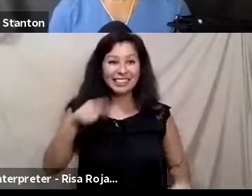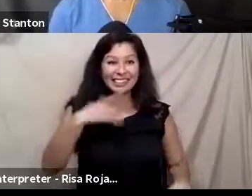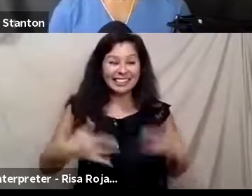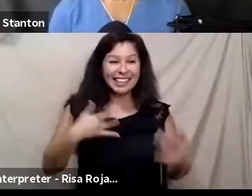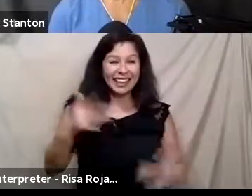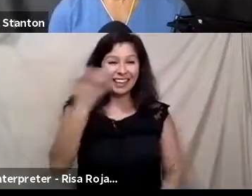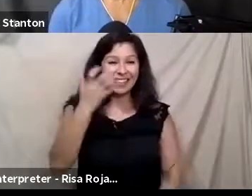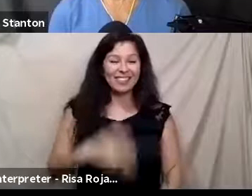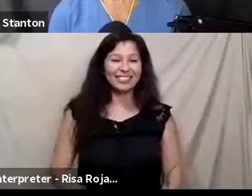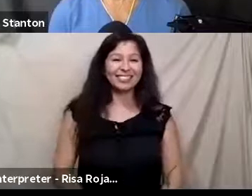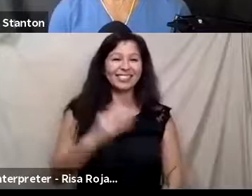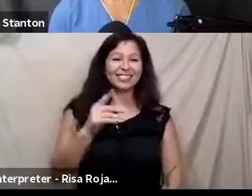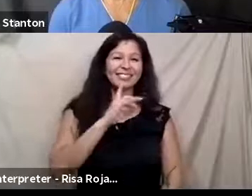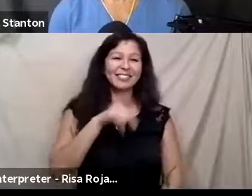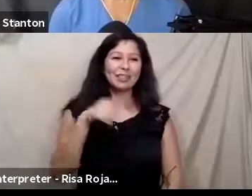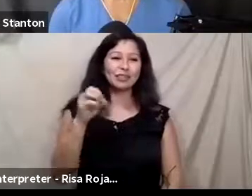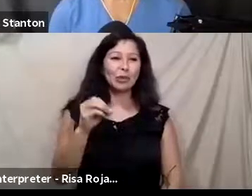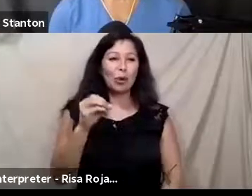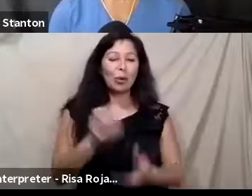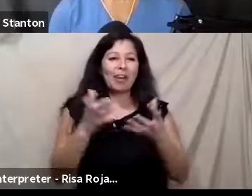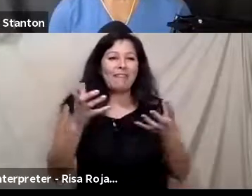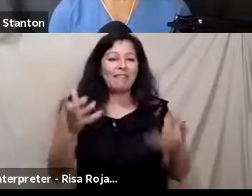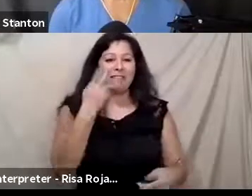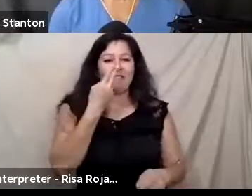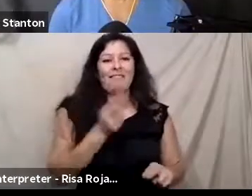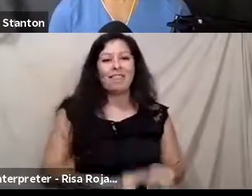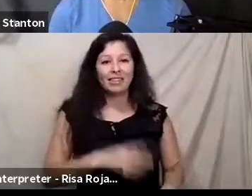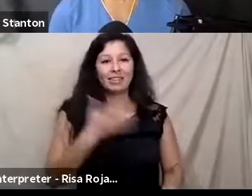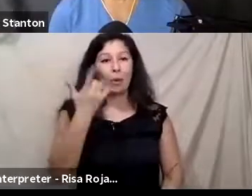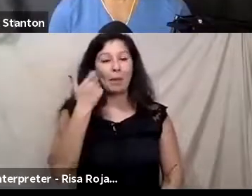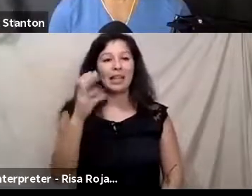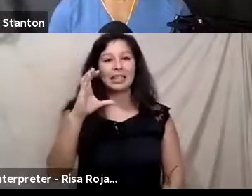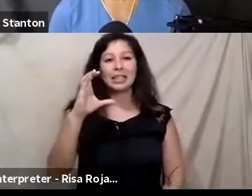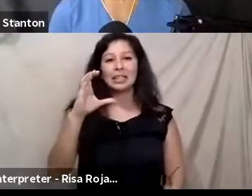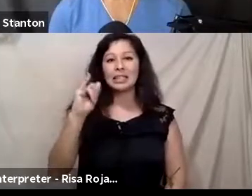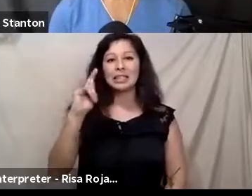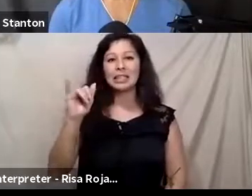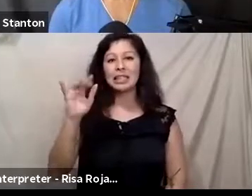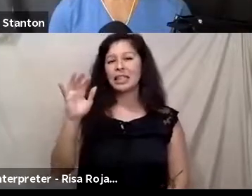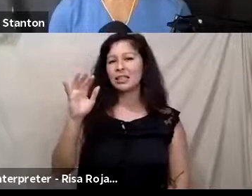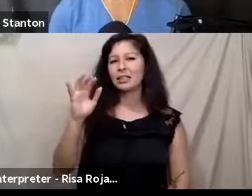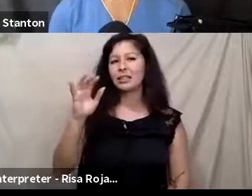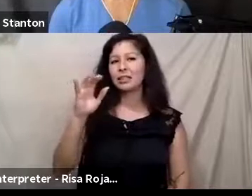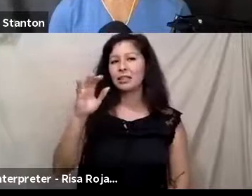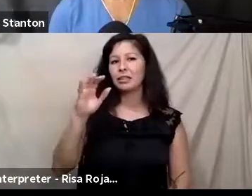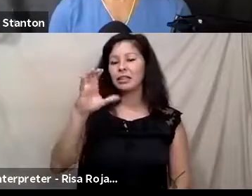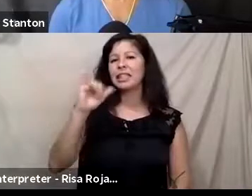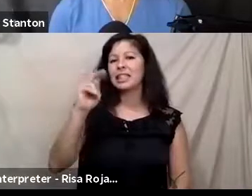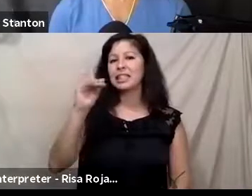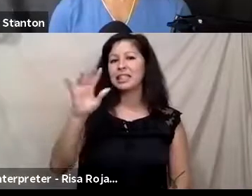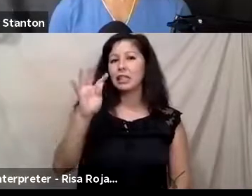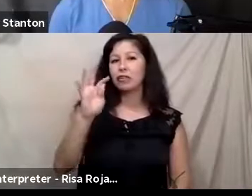exciting. And it was so much fun because Sydney Freeland, our fantastic writer,